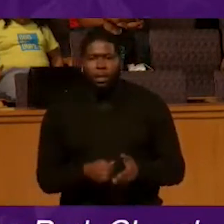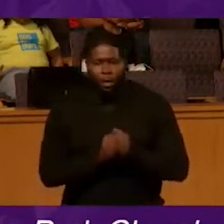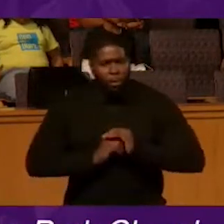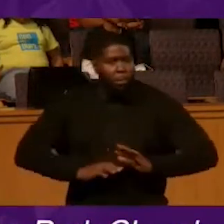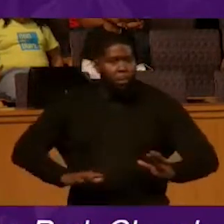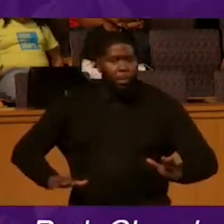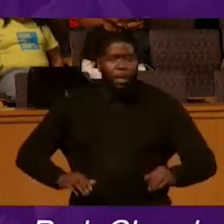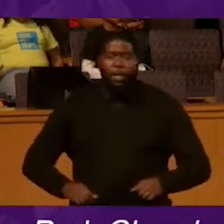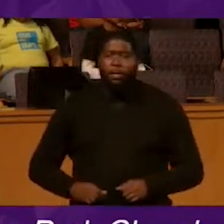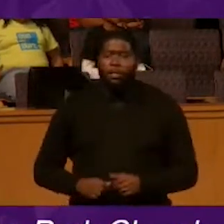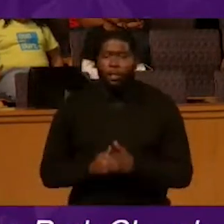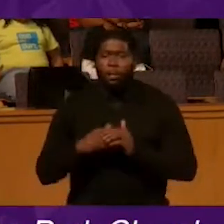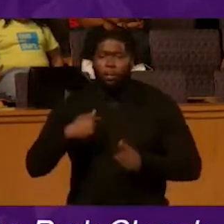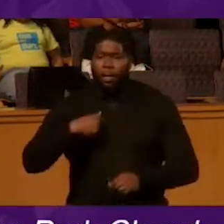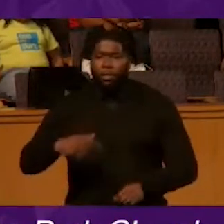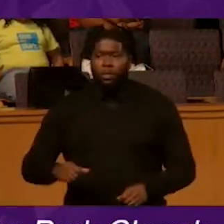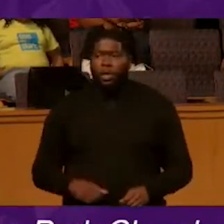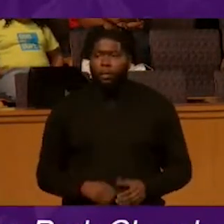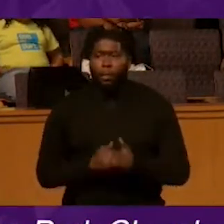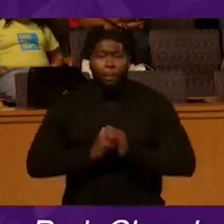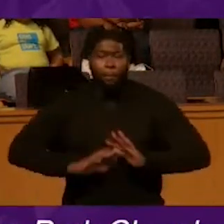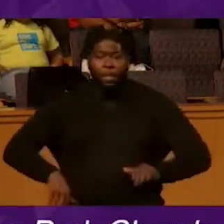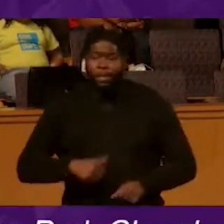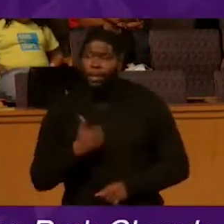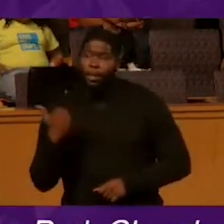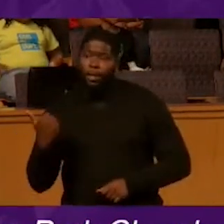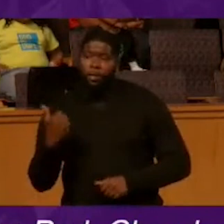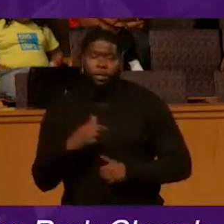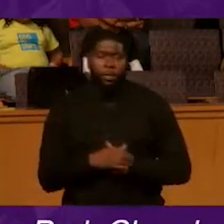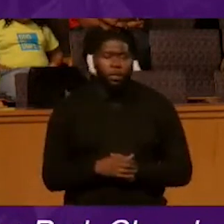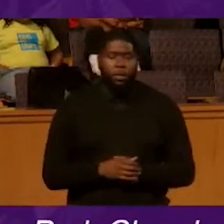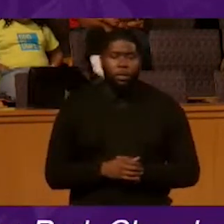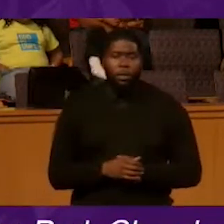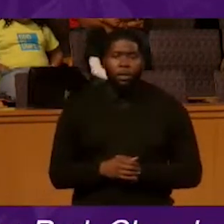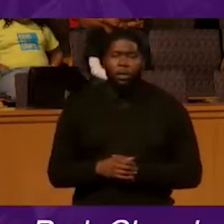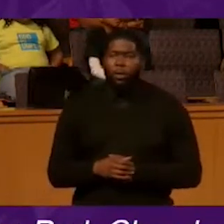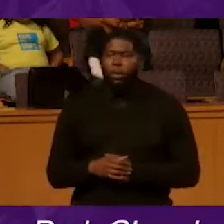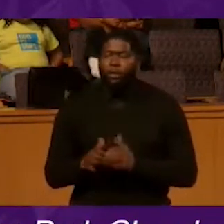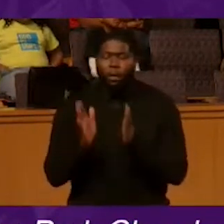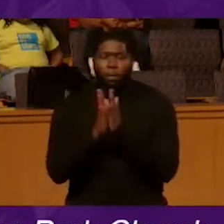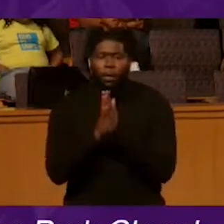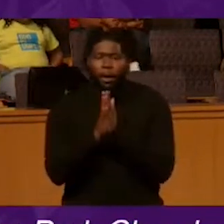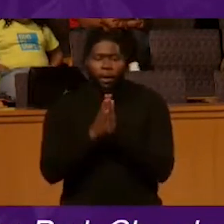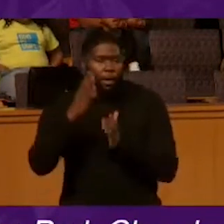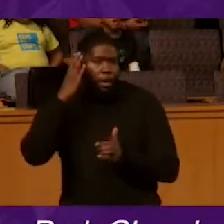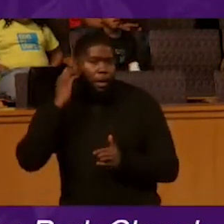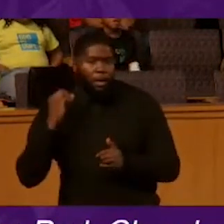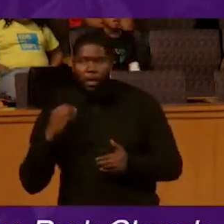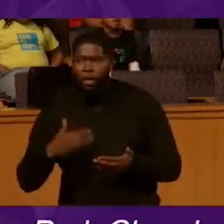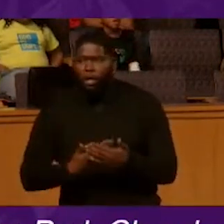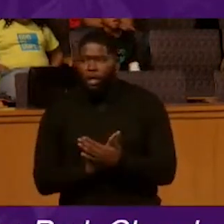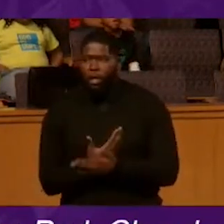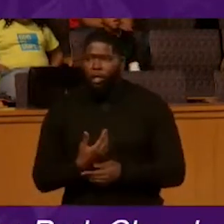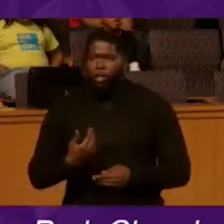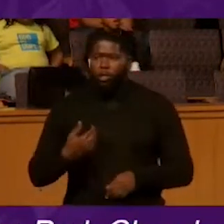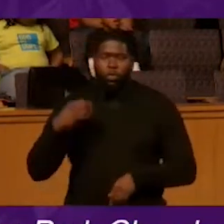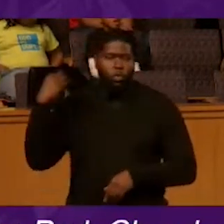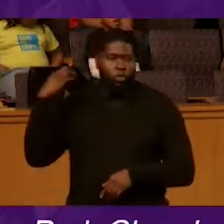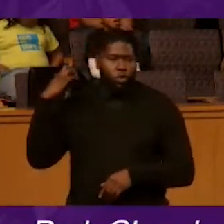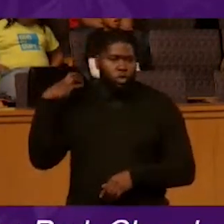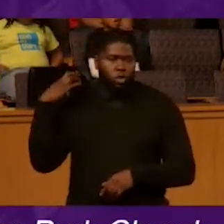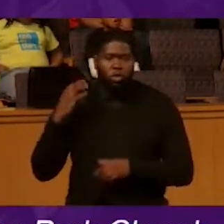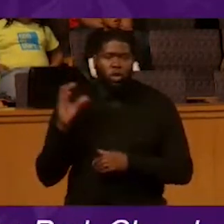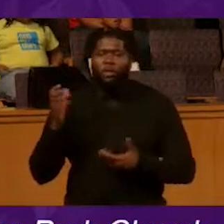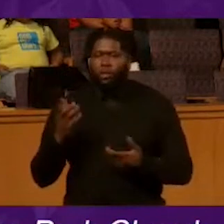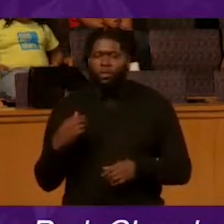so that I can be a blessing to others," we recently had a prayer experience in youth church. And some of the